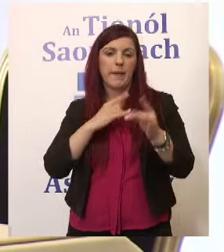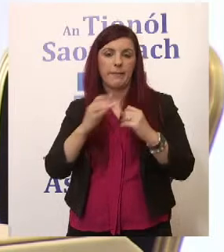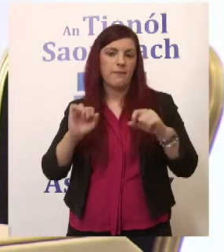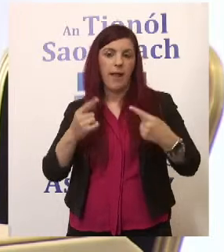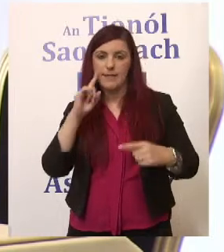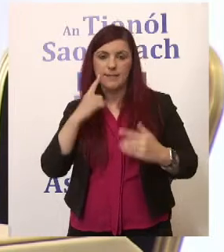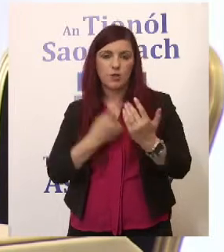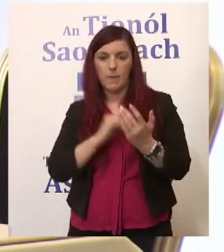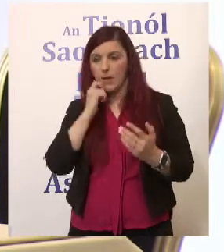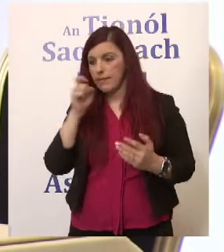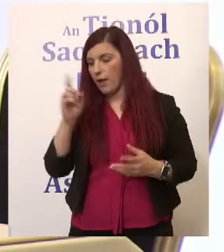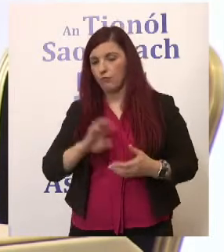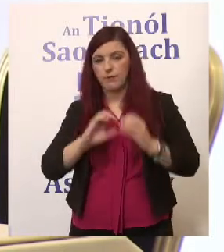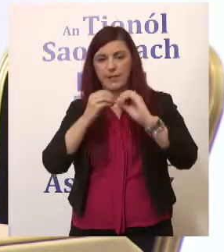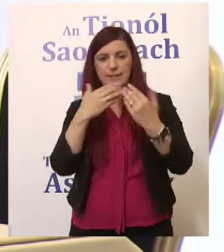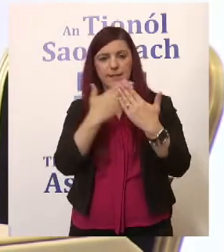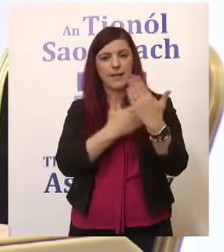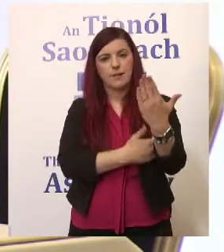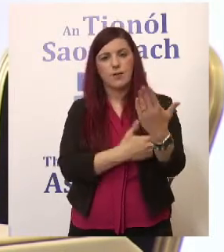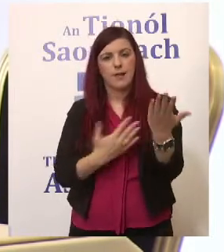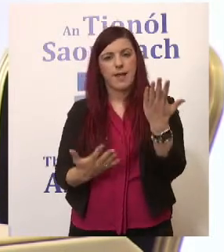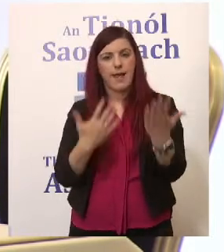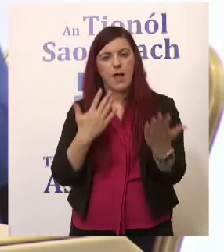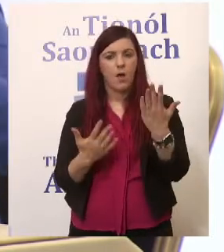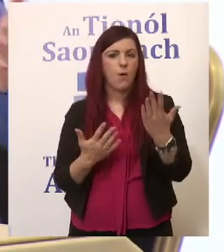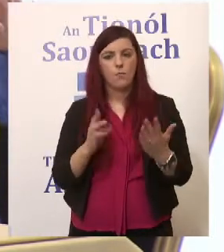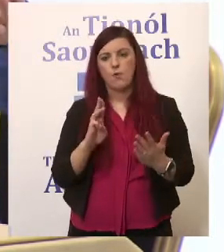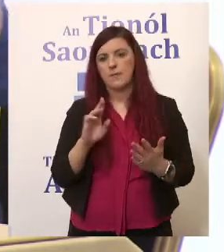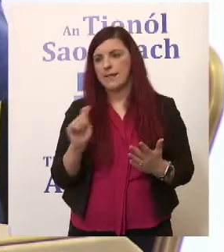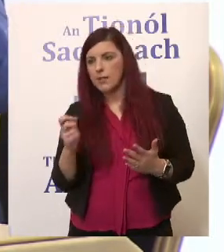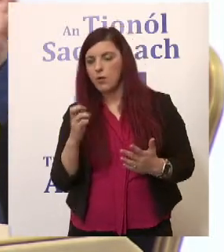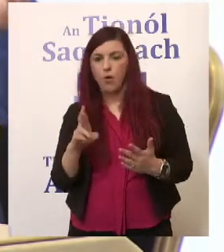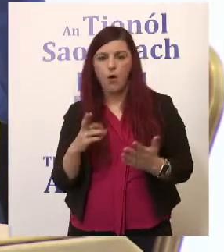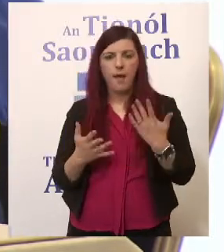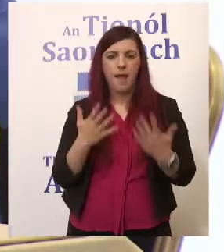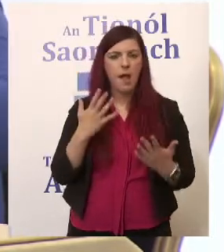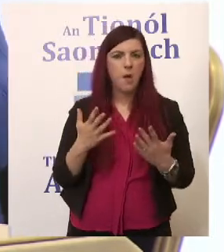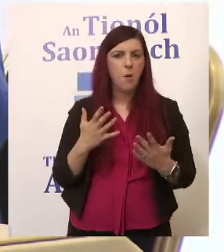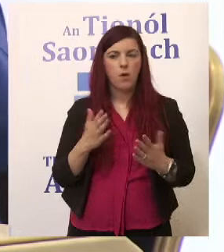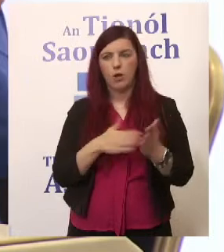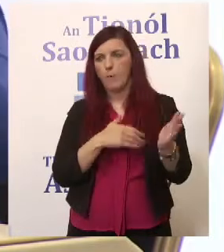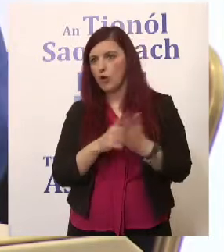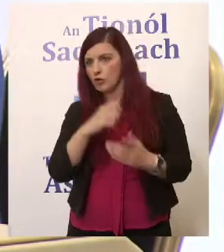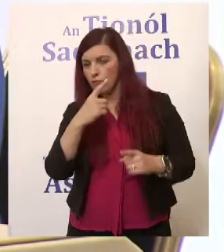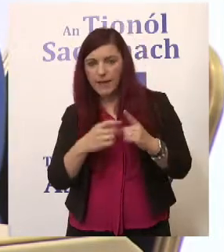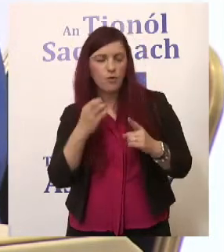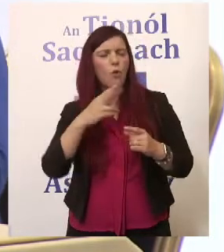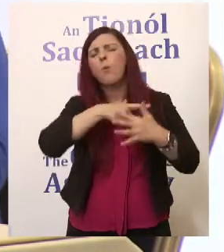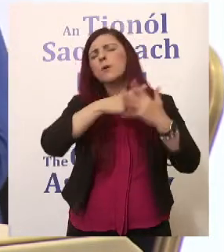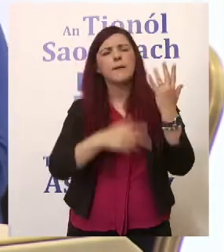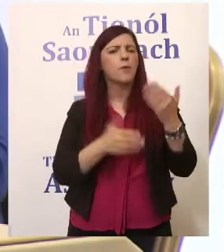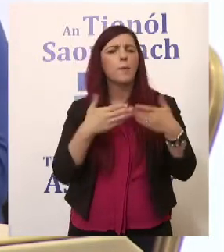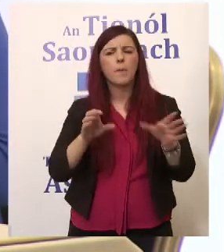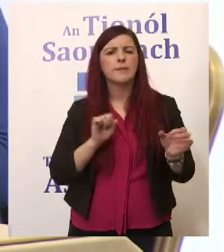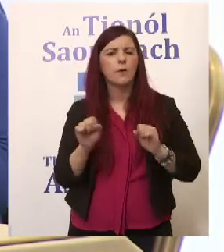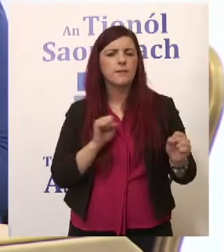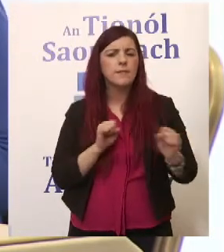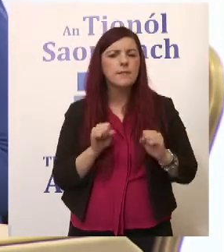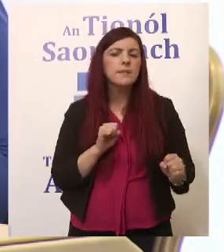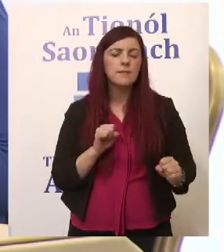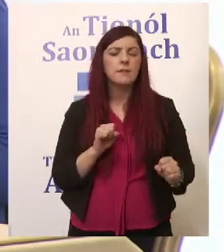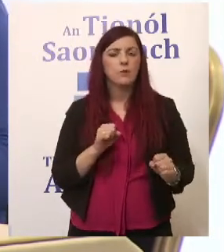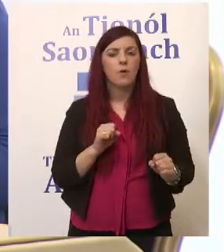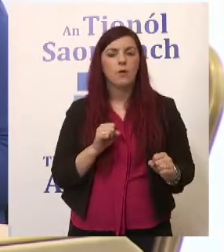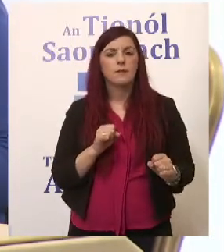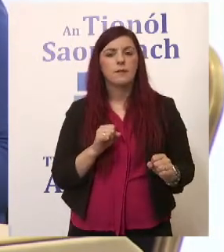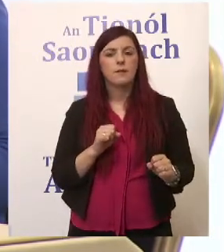as to how the rate would actually, how the property or tax or the commercial rates or any of the other services. The question is whether the mayor should